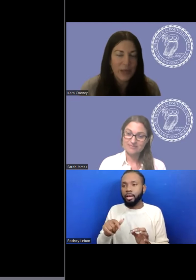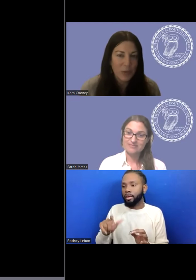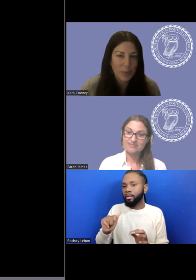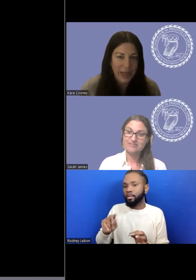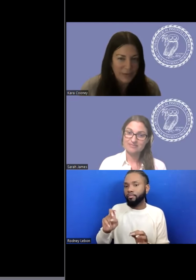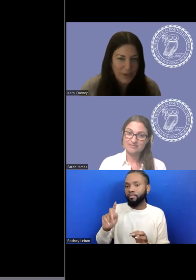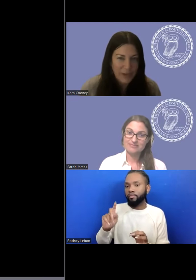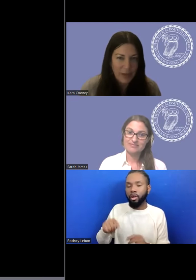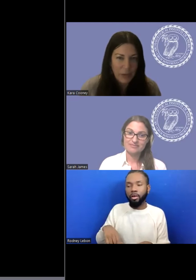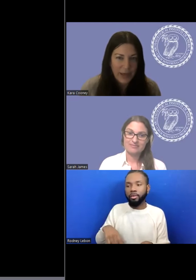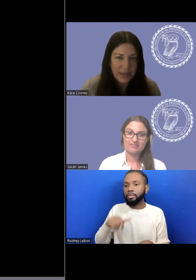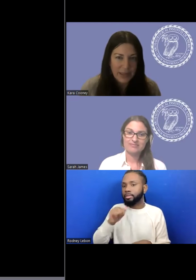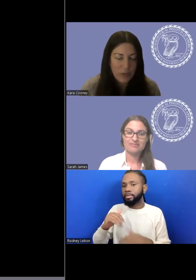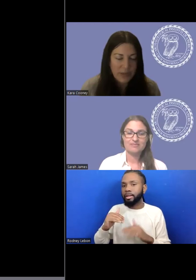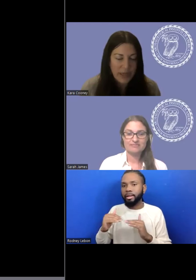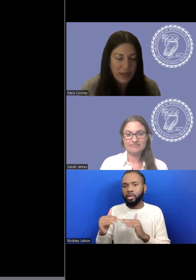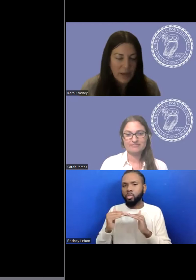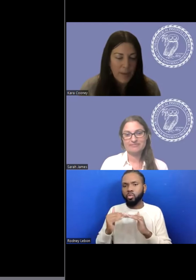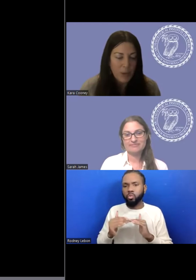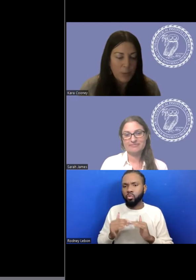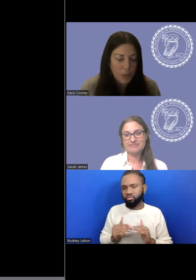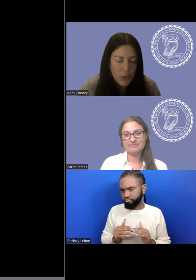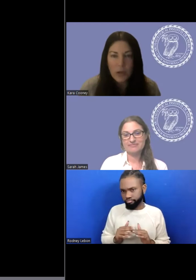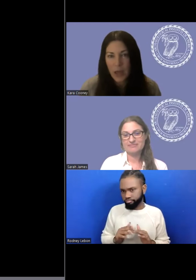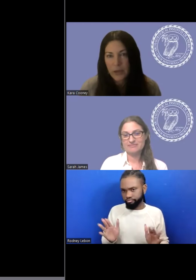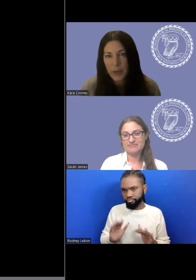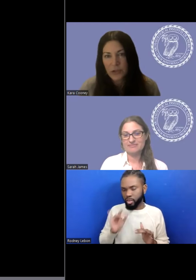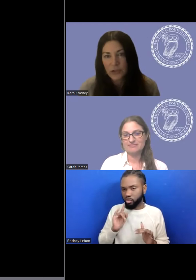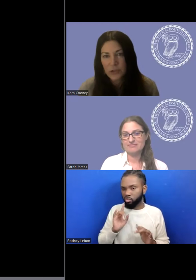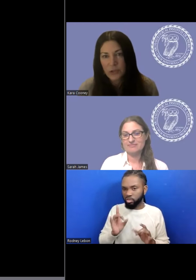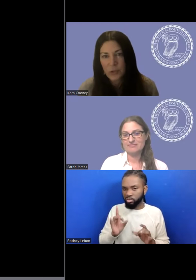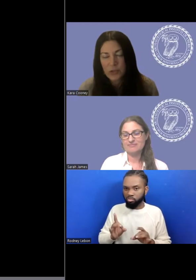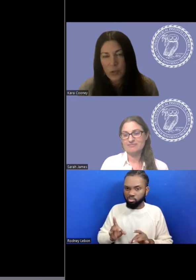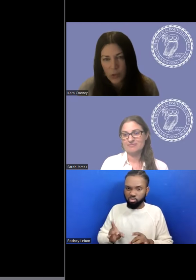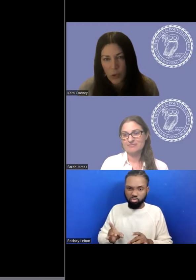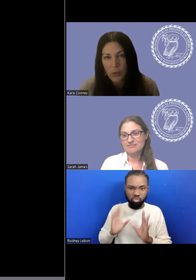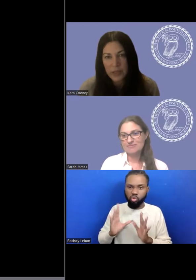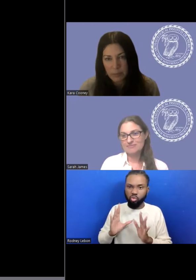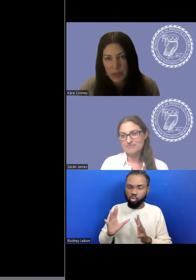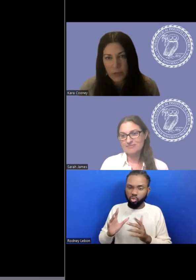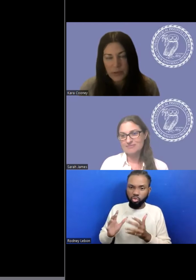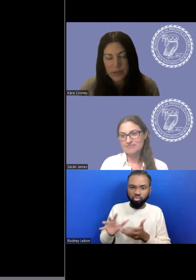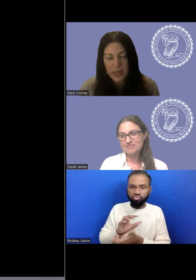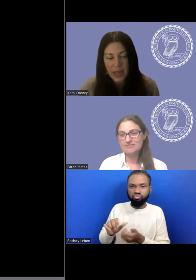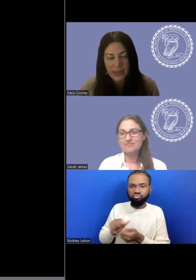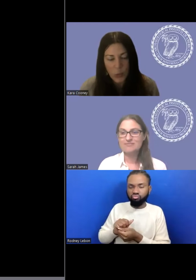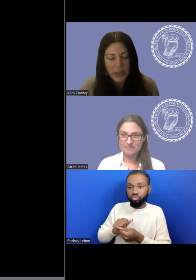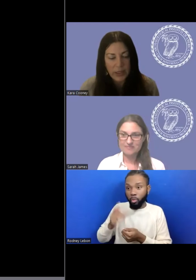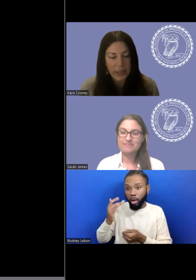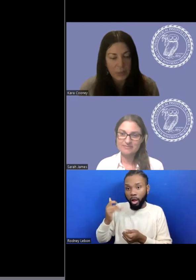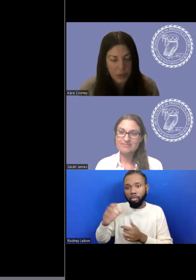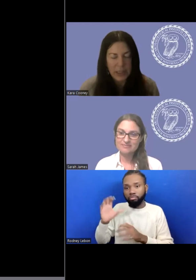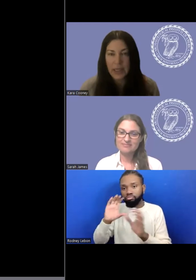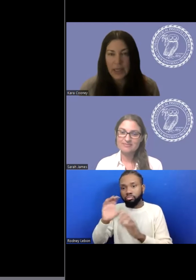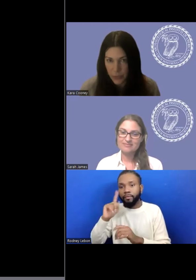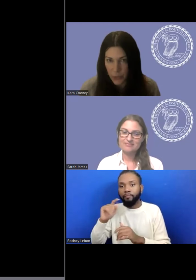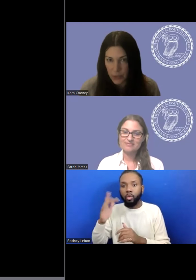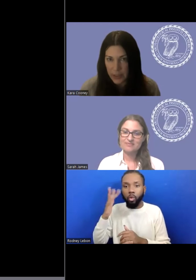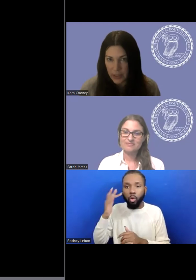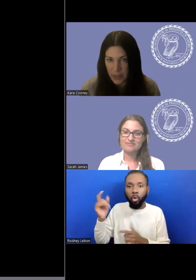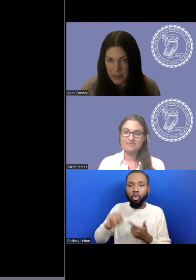no equal playing field in many ways. This was a brutal occupation to source gold and minerals as quickly, completely,